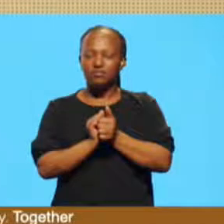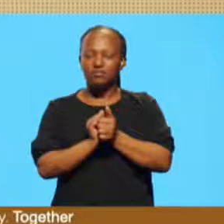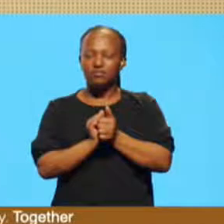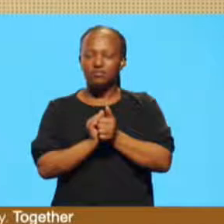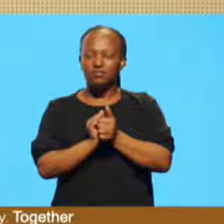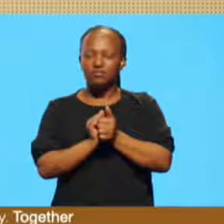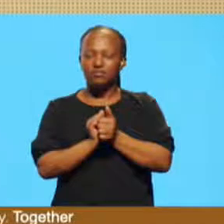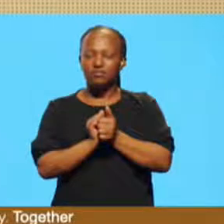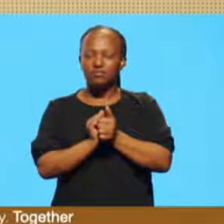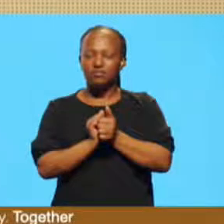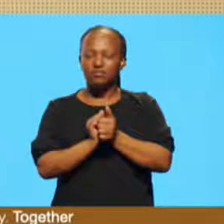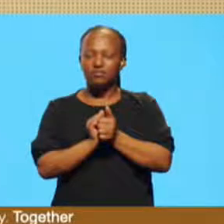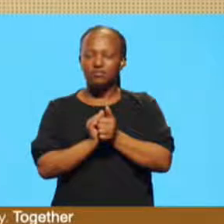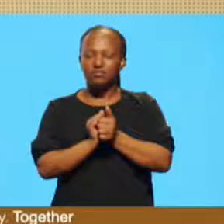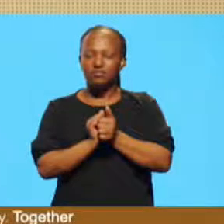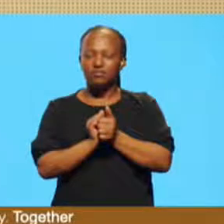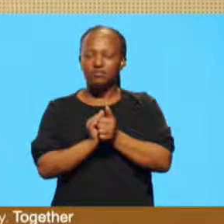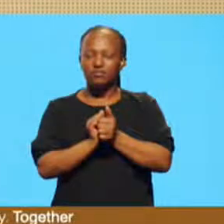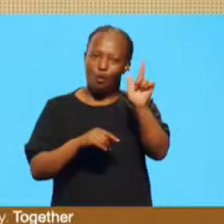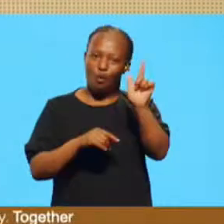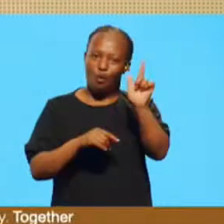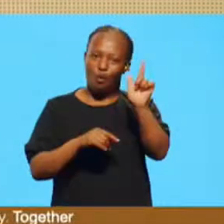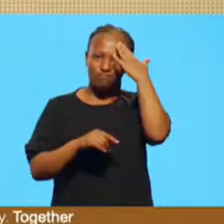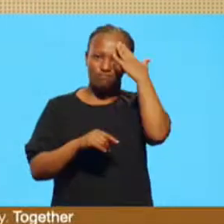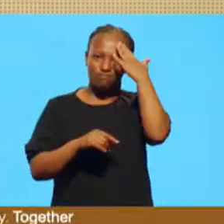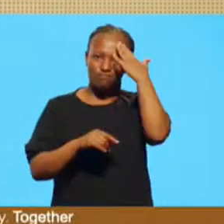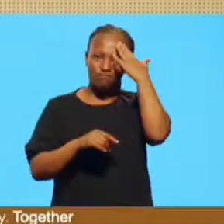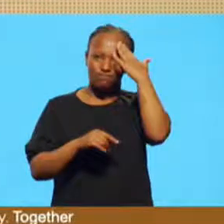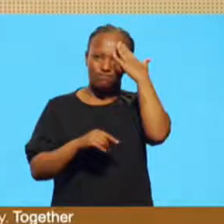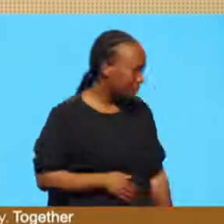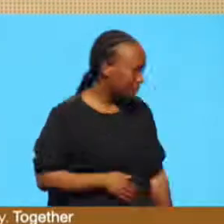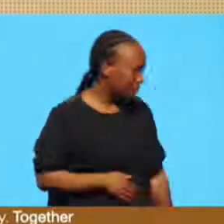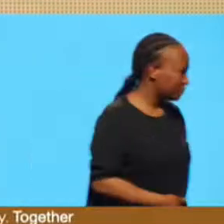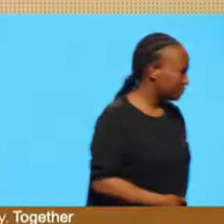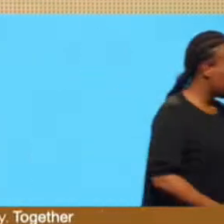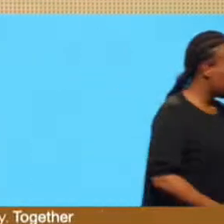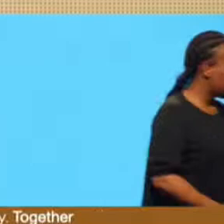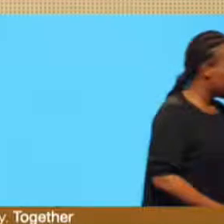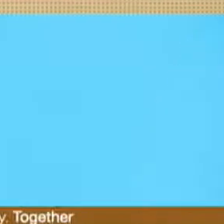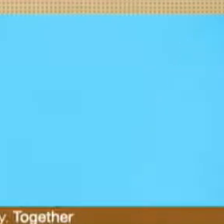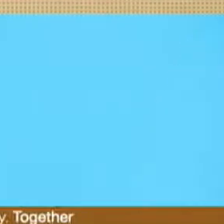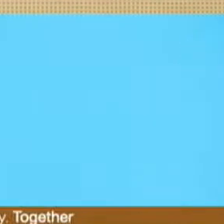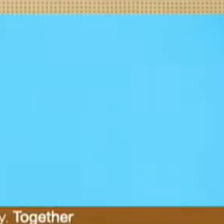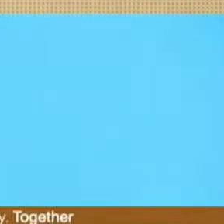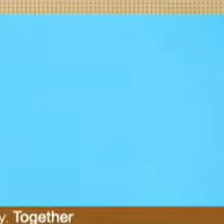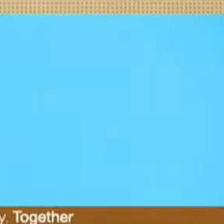here. I'm greeting you all. Let me start by